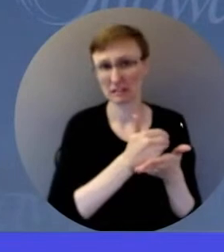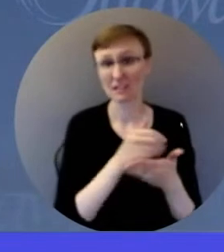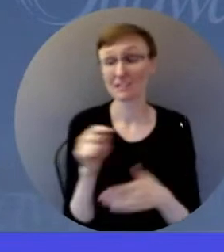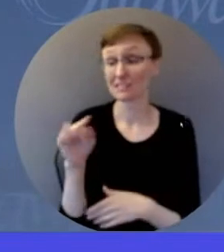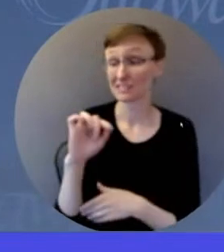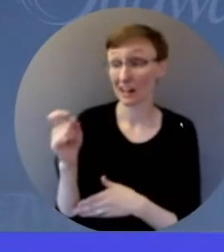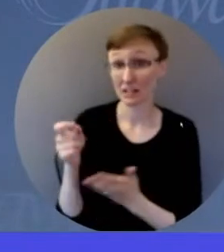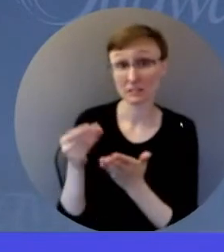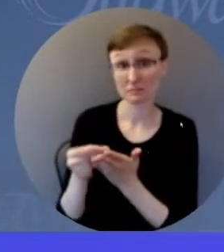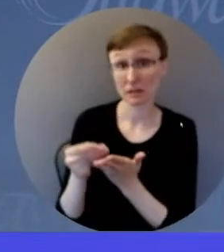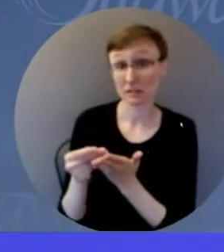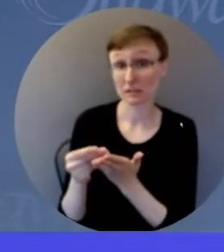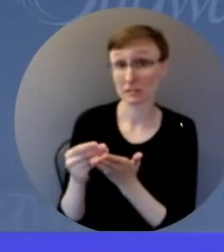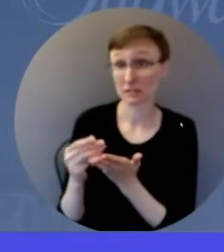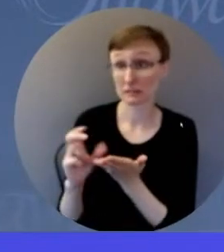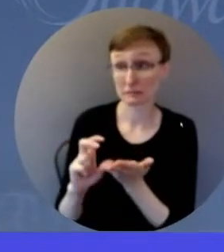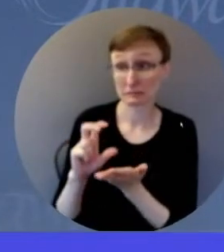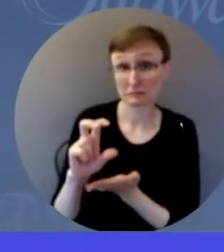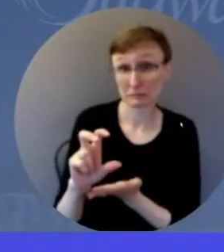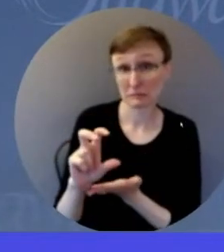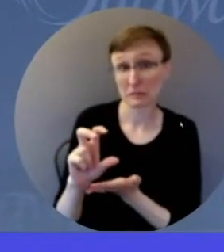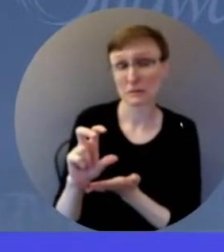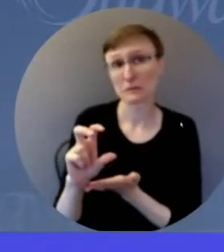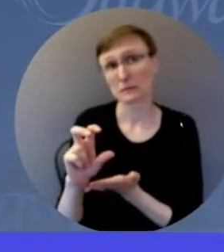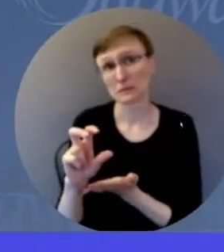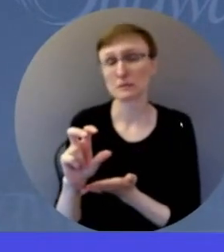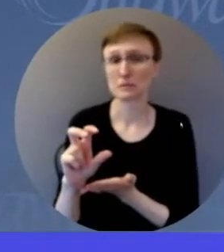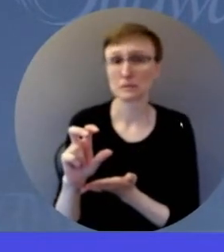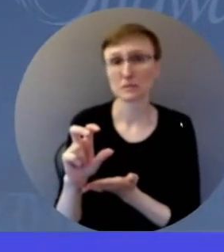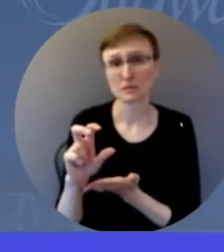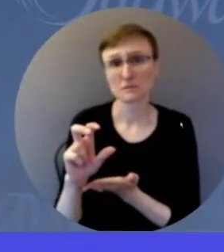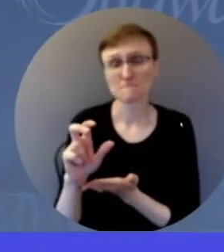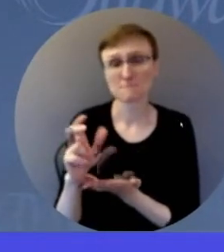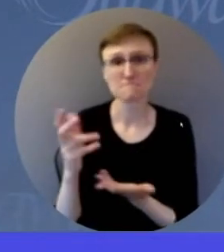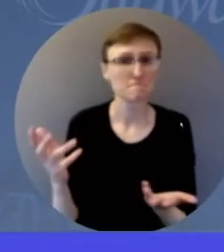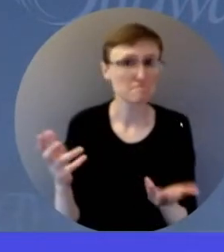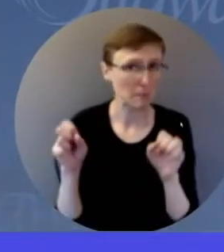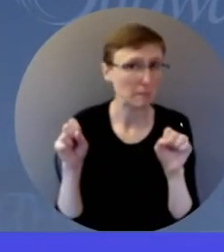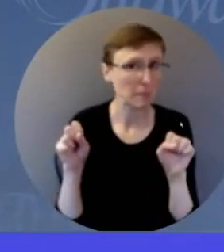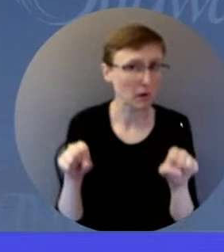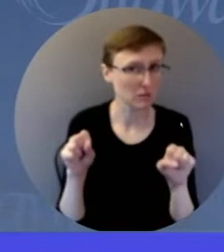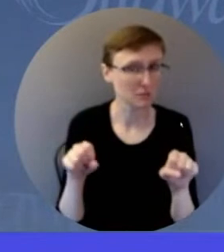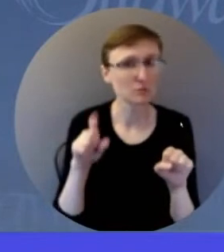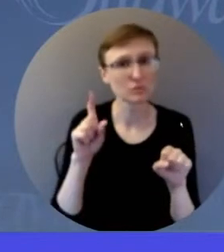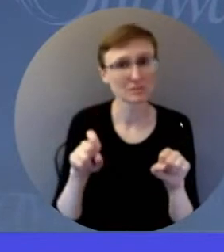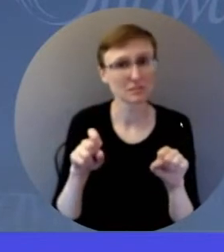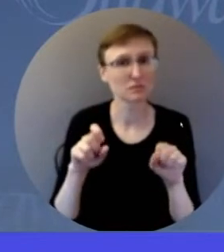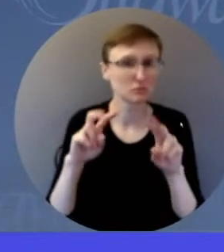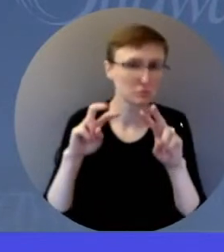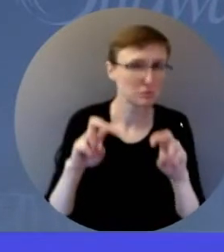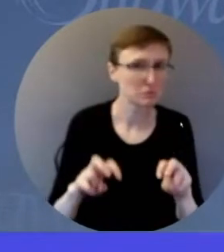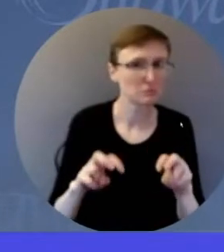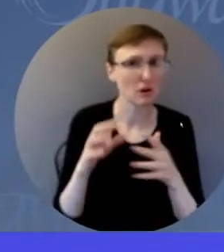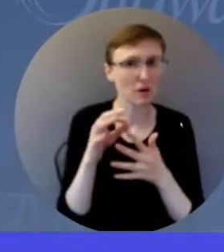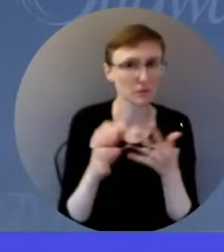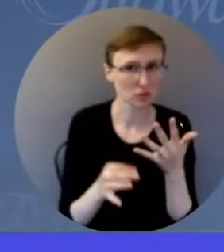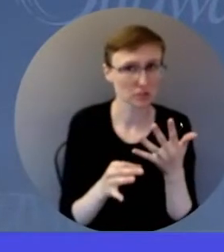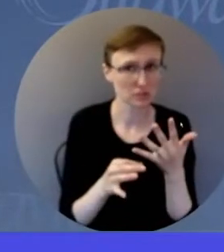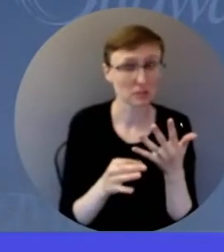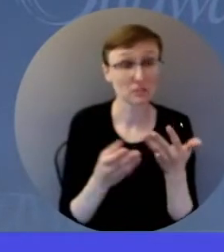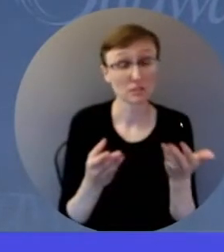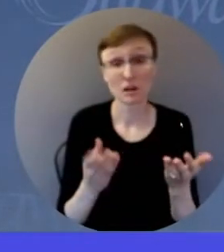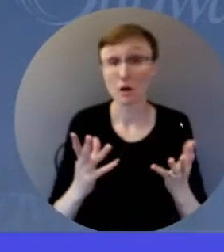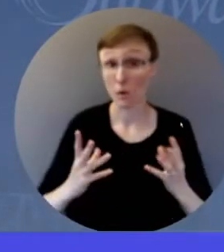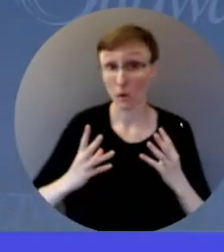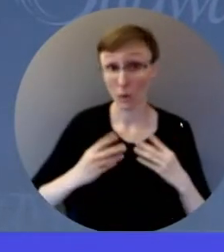there's a shortfall? That's obviously one of the options that we have to look at, because when you own the facility, you also